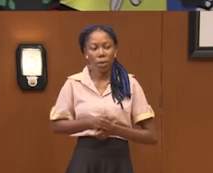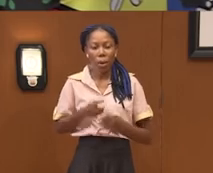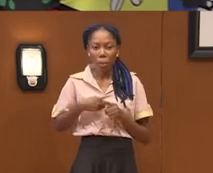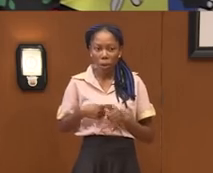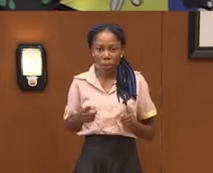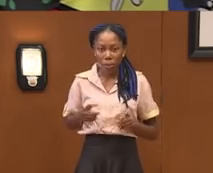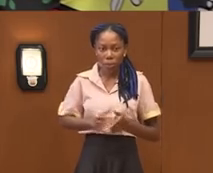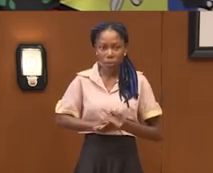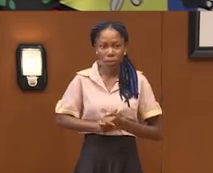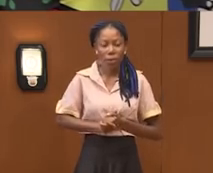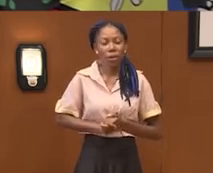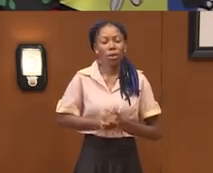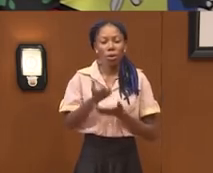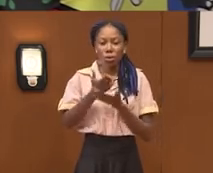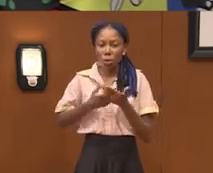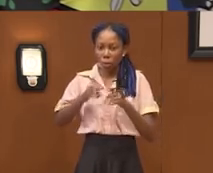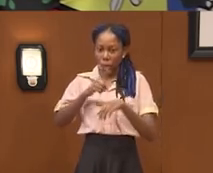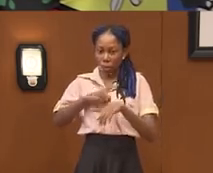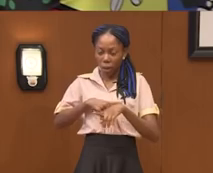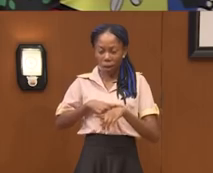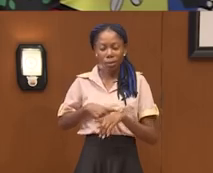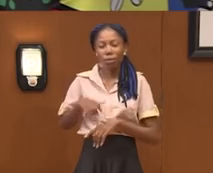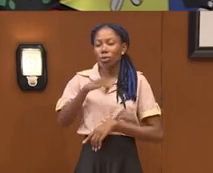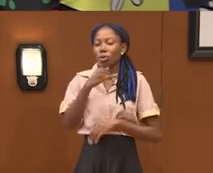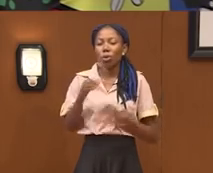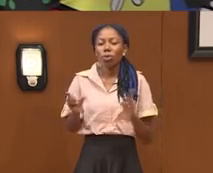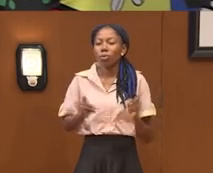but subsequently, it's not done that way.